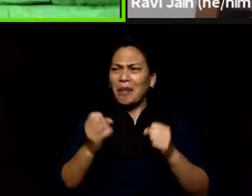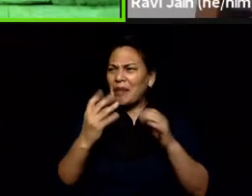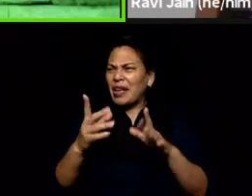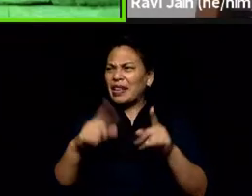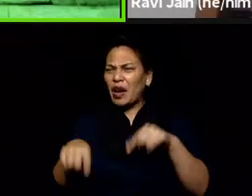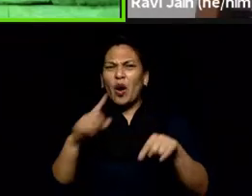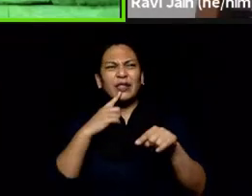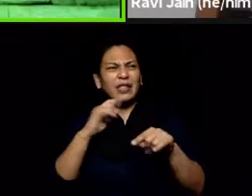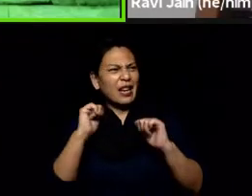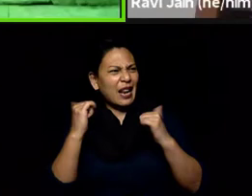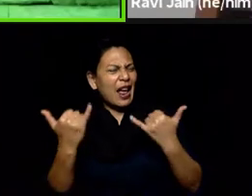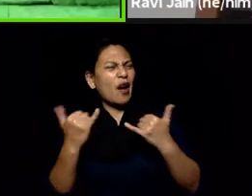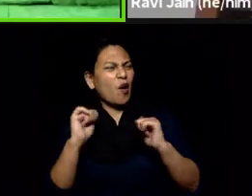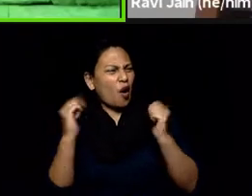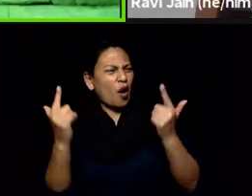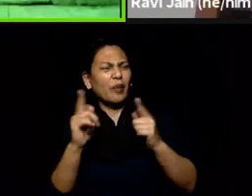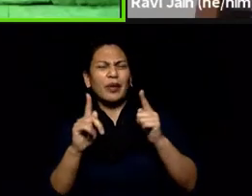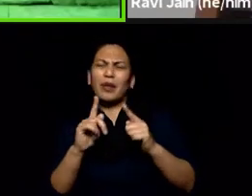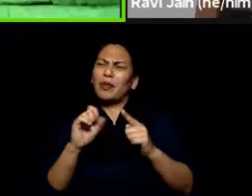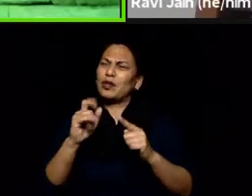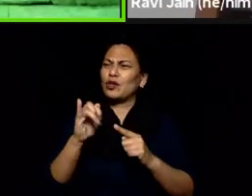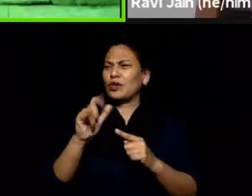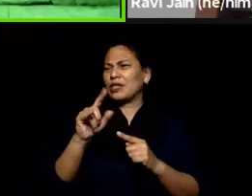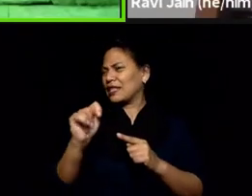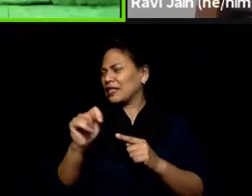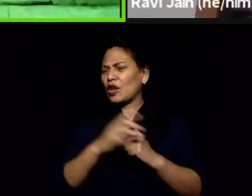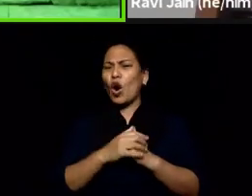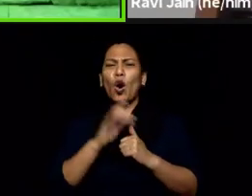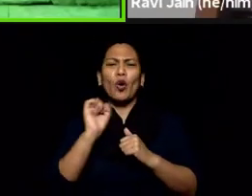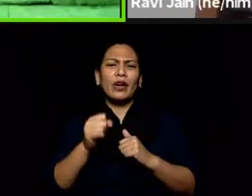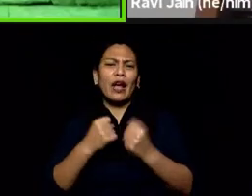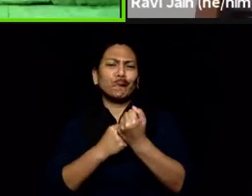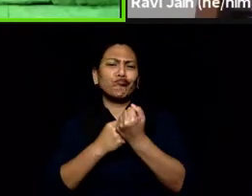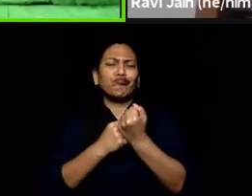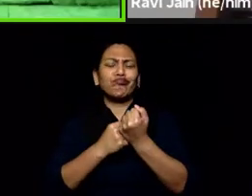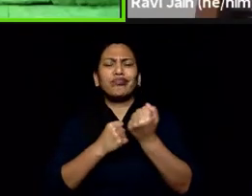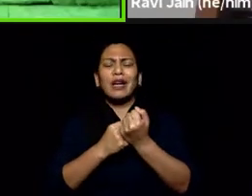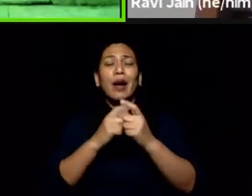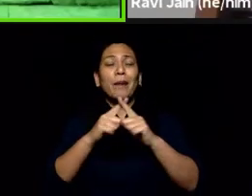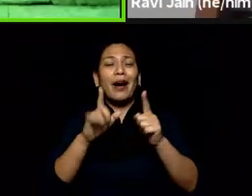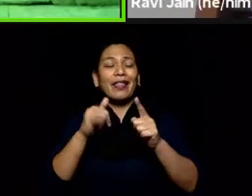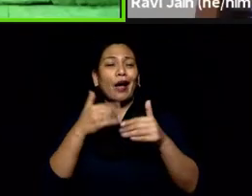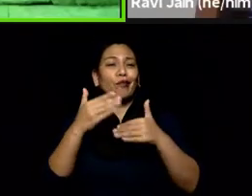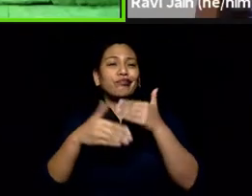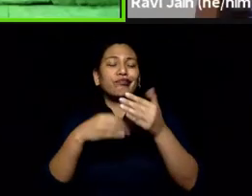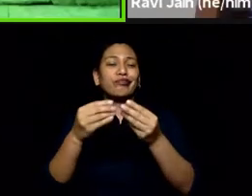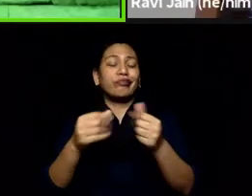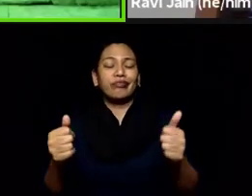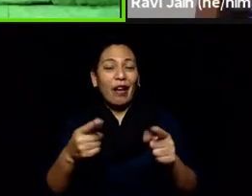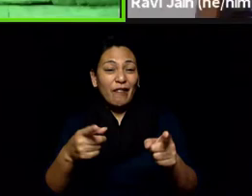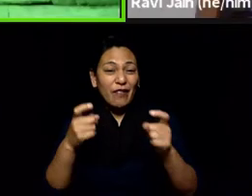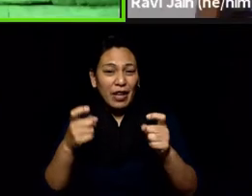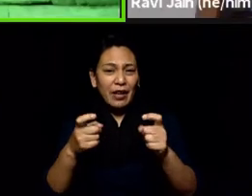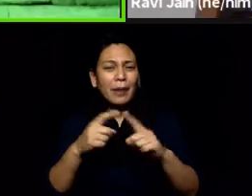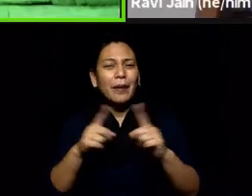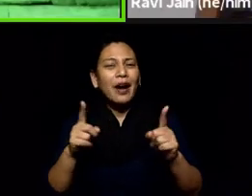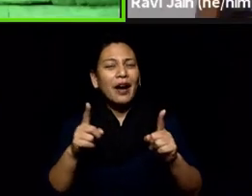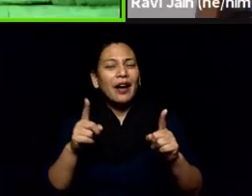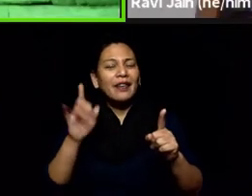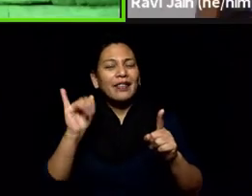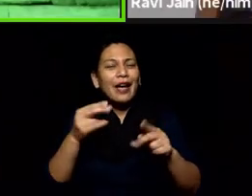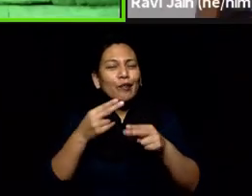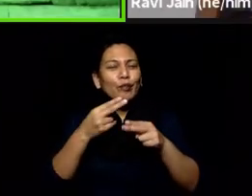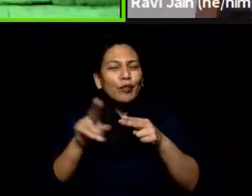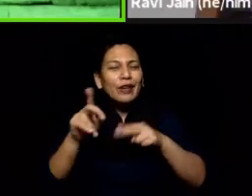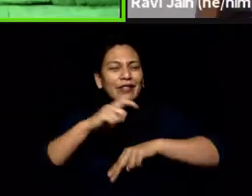a socialist all of a sudden, like, wow, it's possible to feel like, you know, and of course that passed very quickly. But there was this, you know, this brief